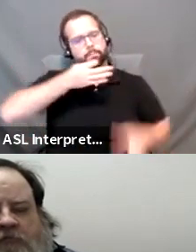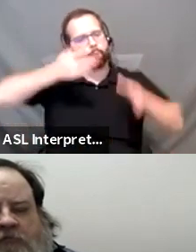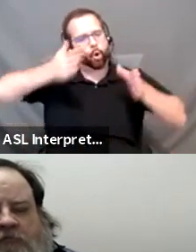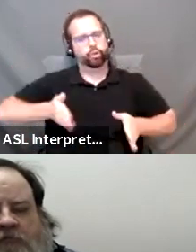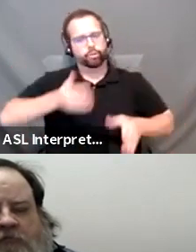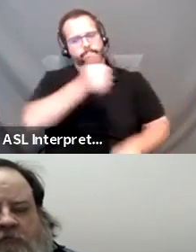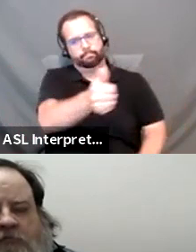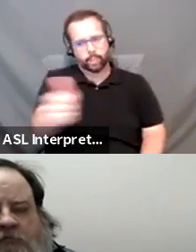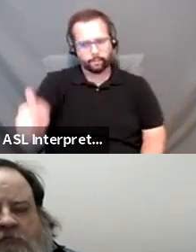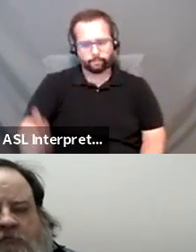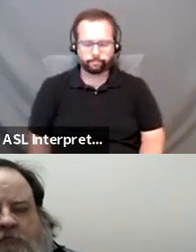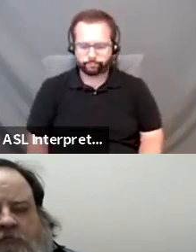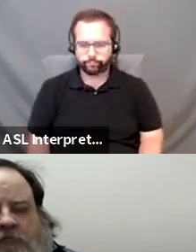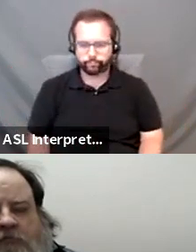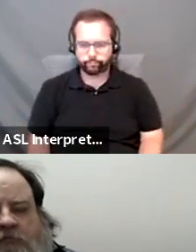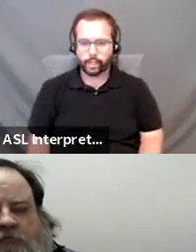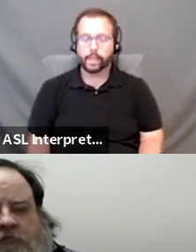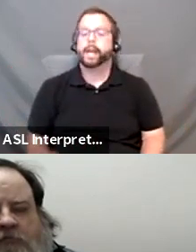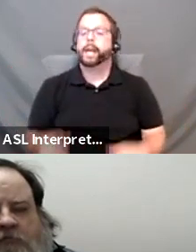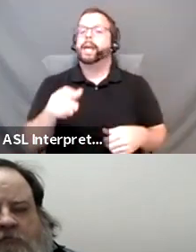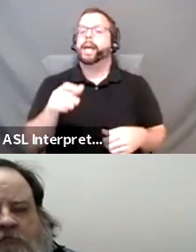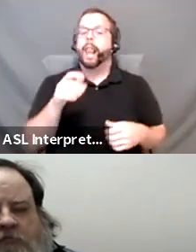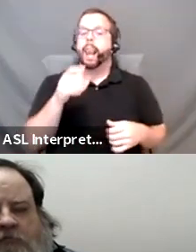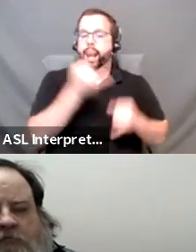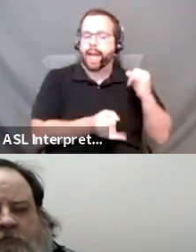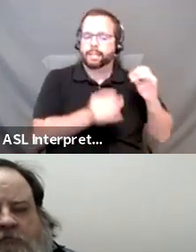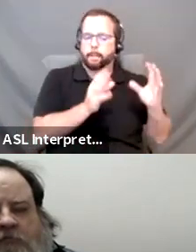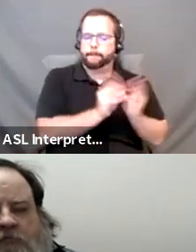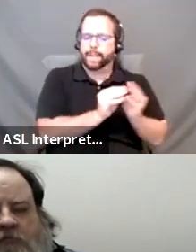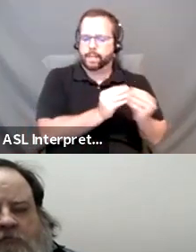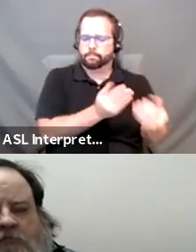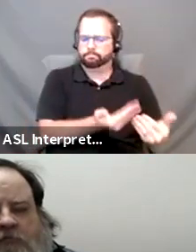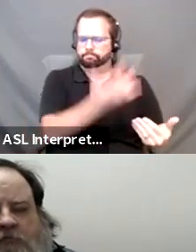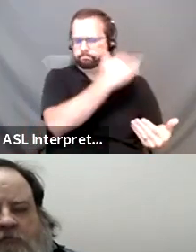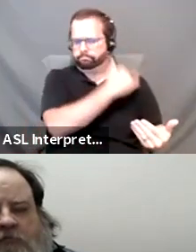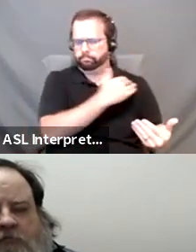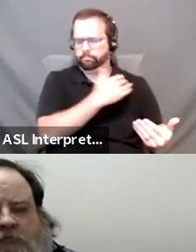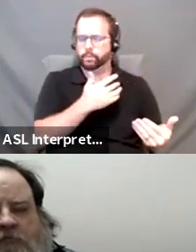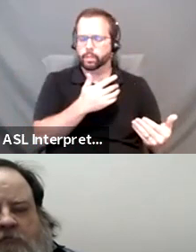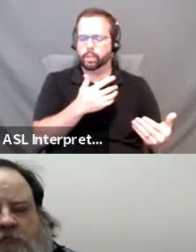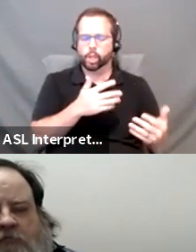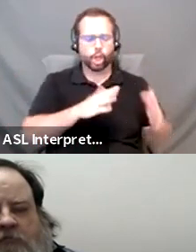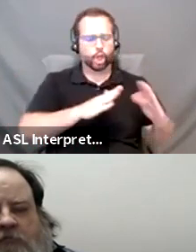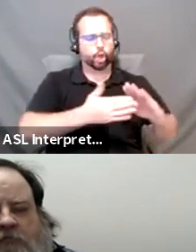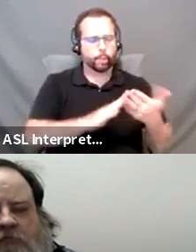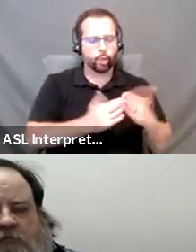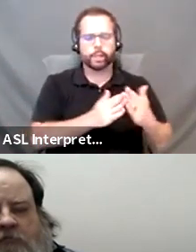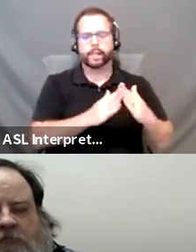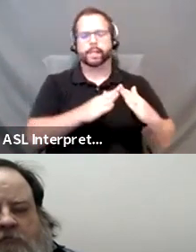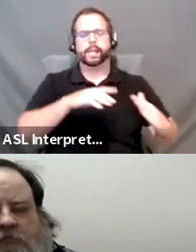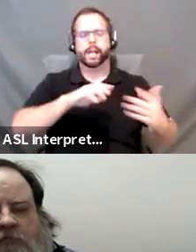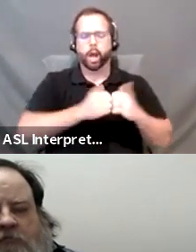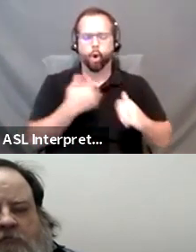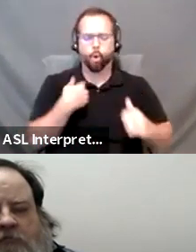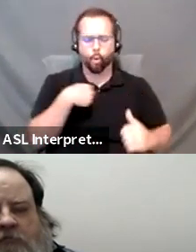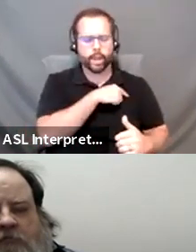on or has questions about last time that we had our conversation about how we define community and things like that, I just want to spend a few minutes